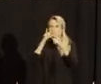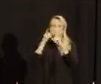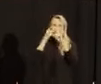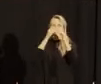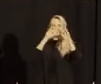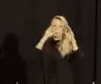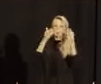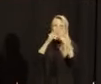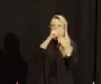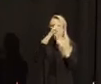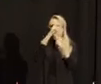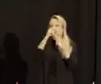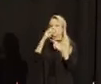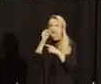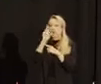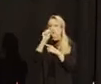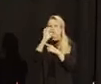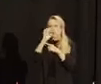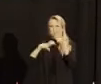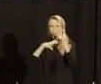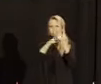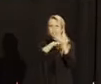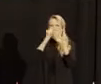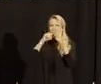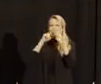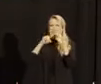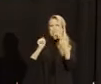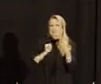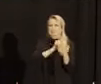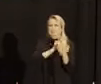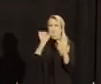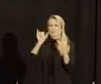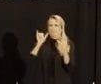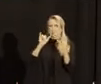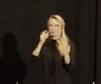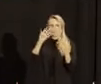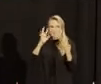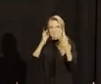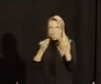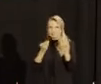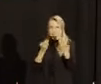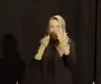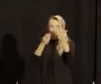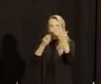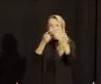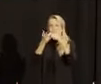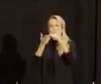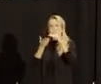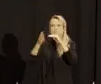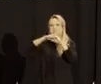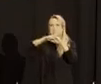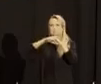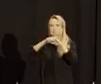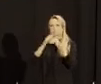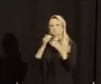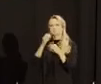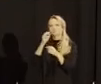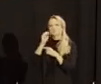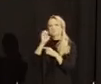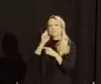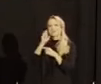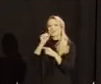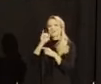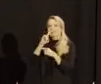raise the income limits on SSI and Medicaid. And now the names